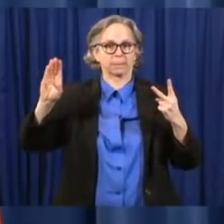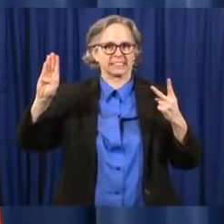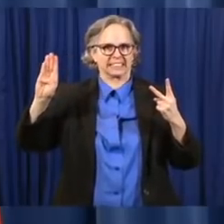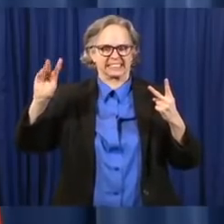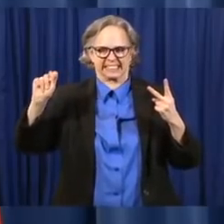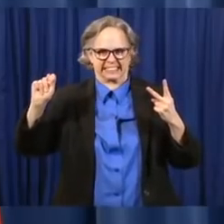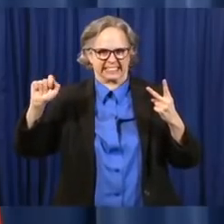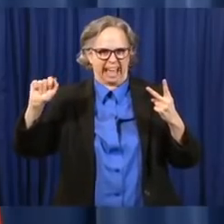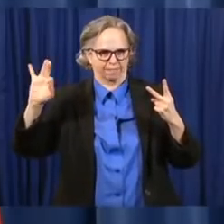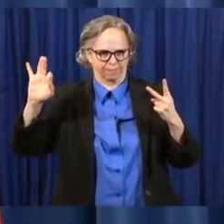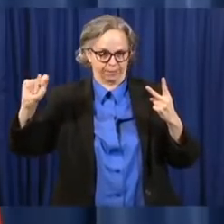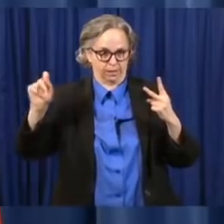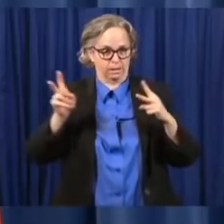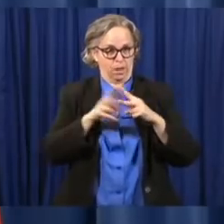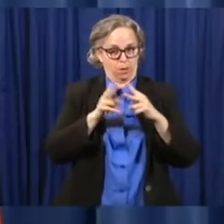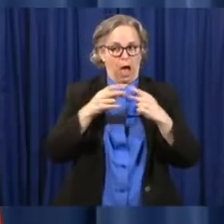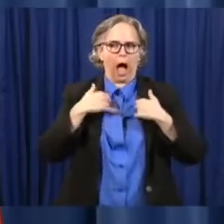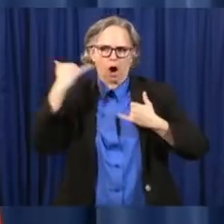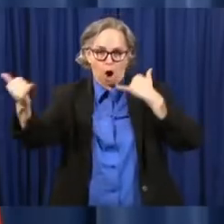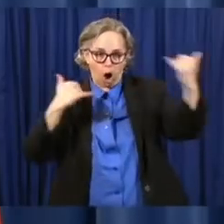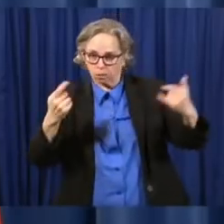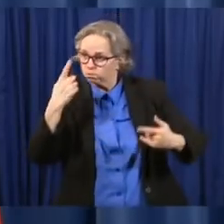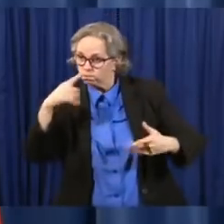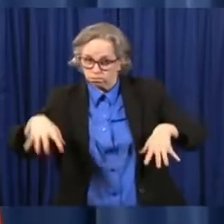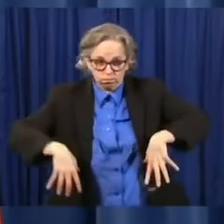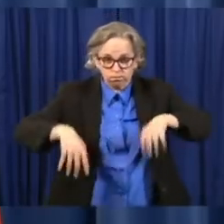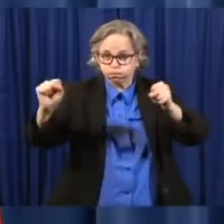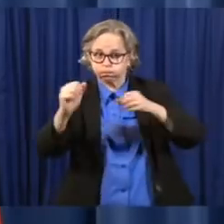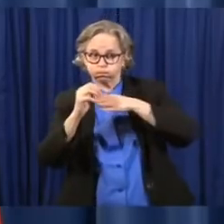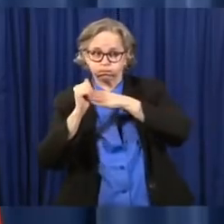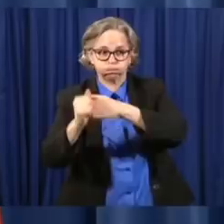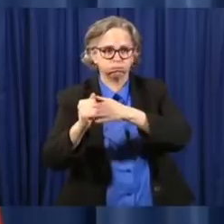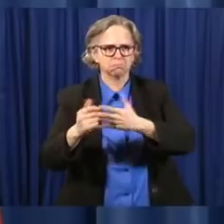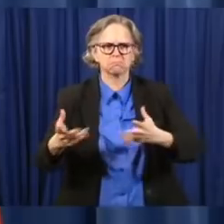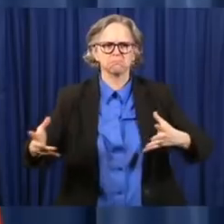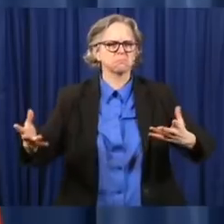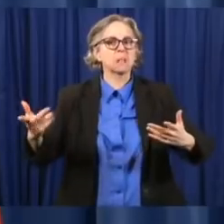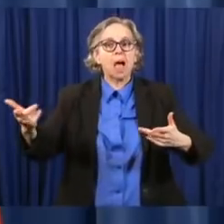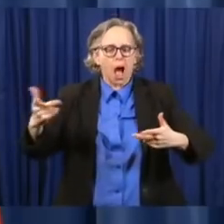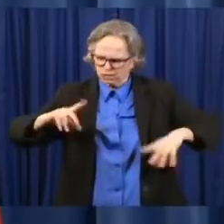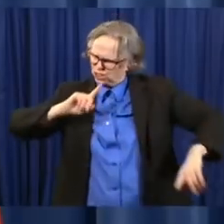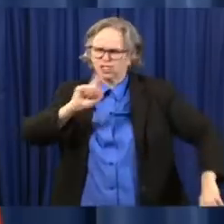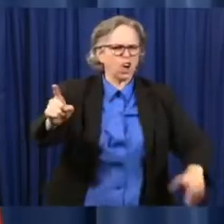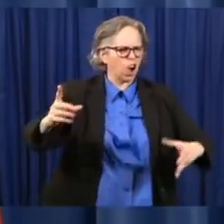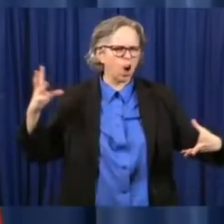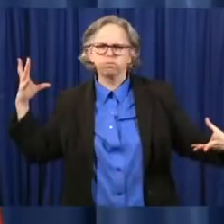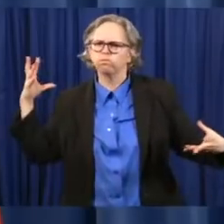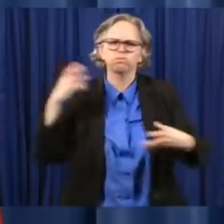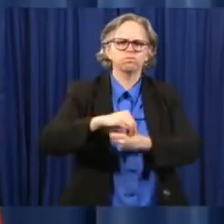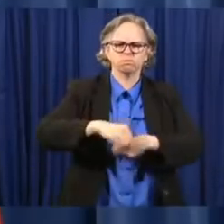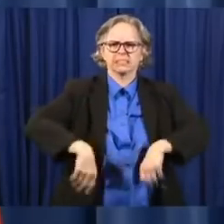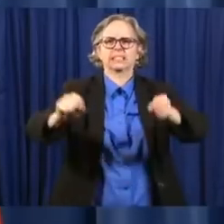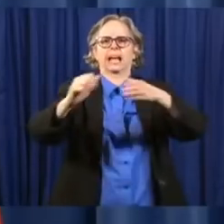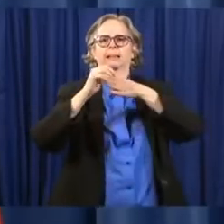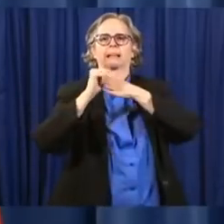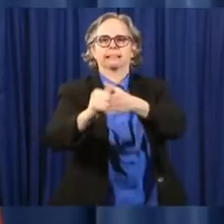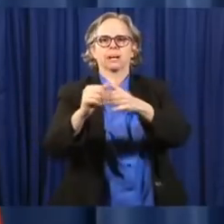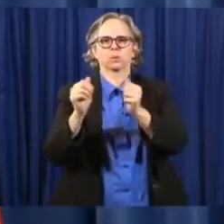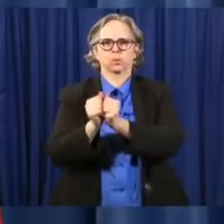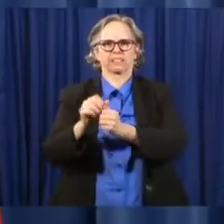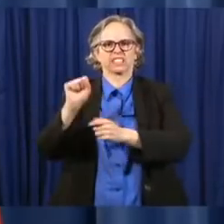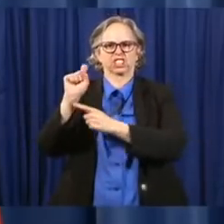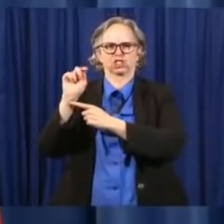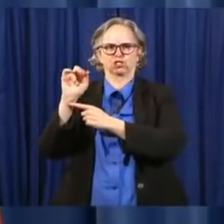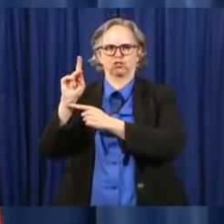would. And for that, I am extremely grateful. These two leaders have a depth of experience in